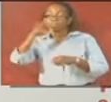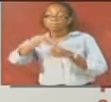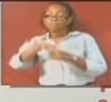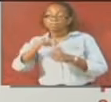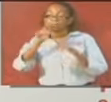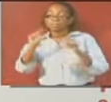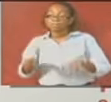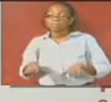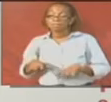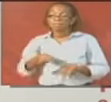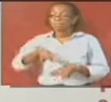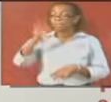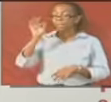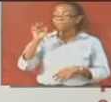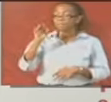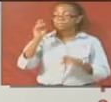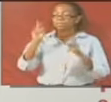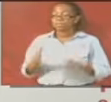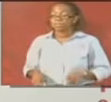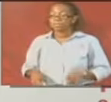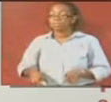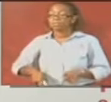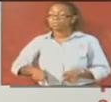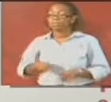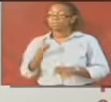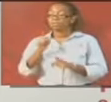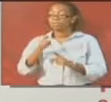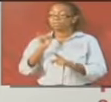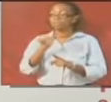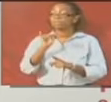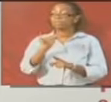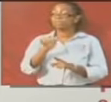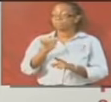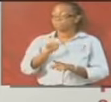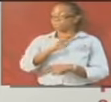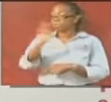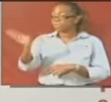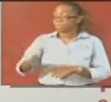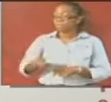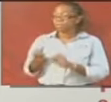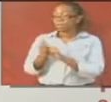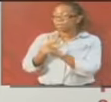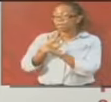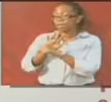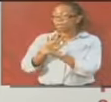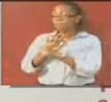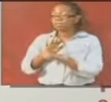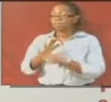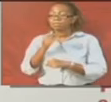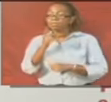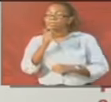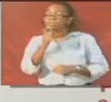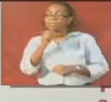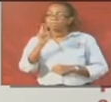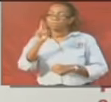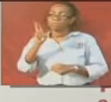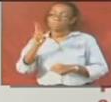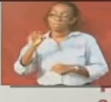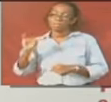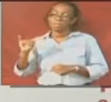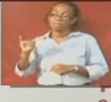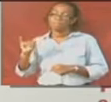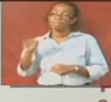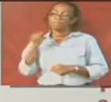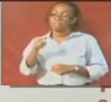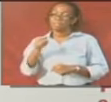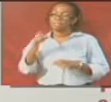is still something that is being done largely under the auspices of the University of the West